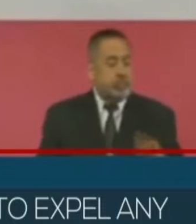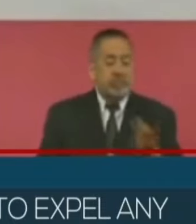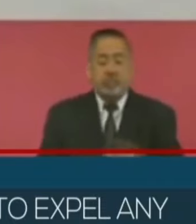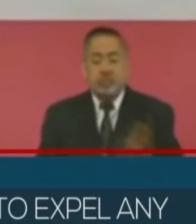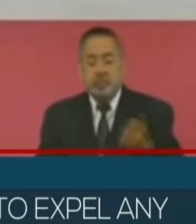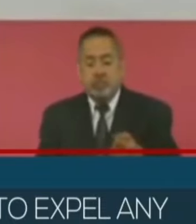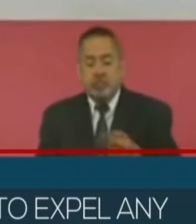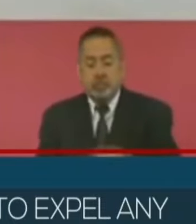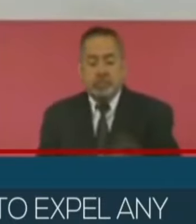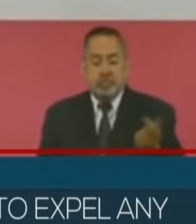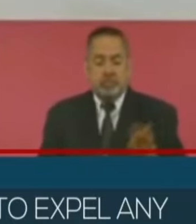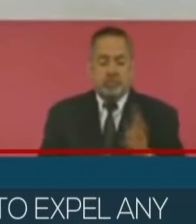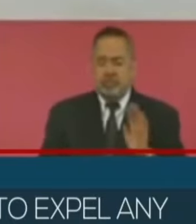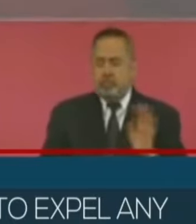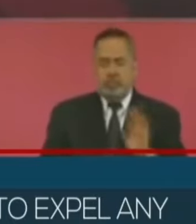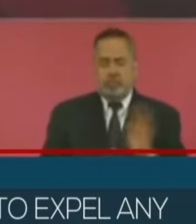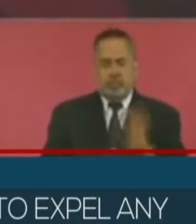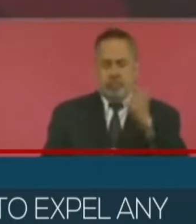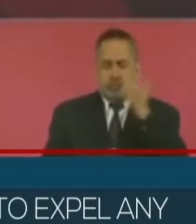and their embassies